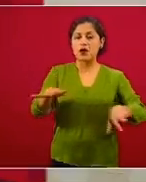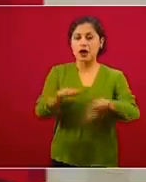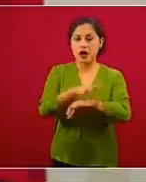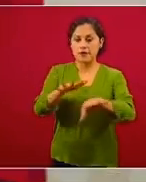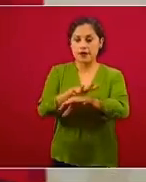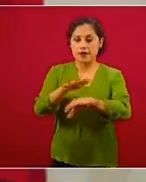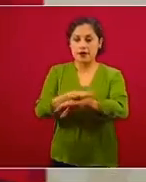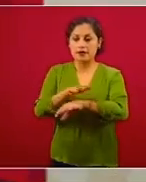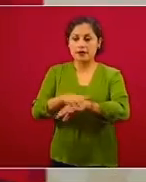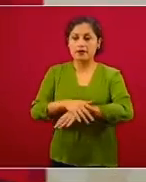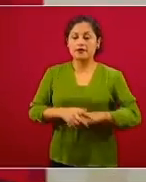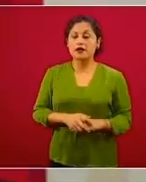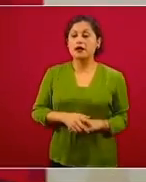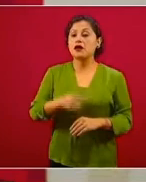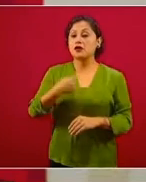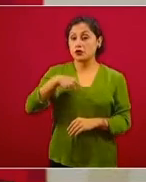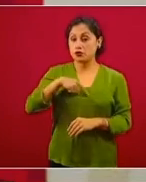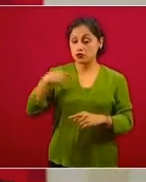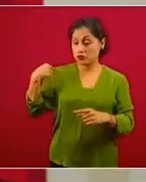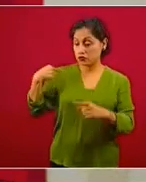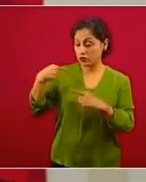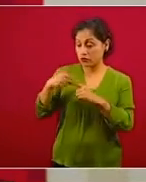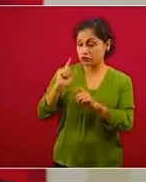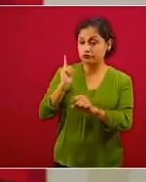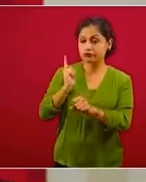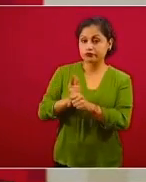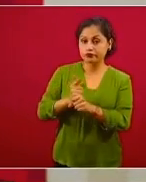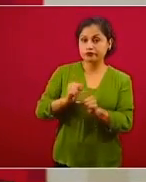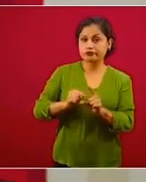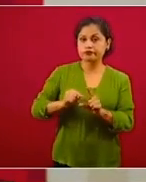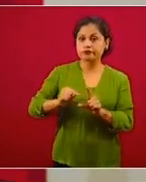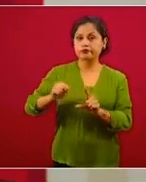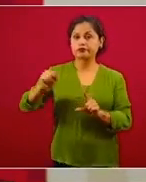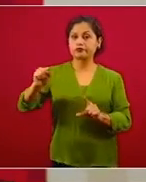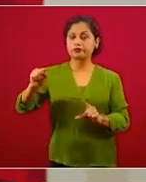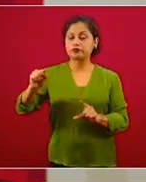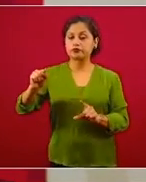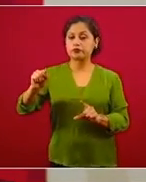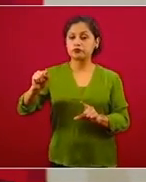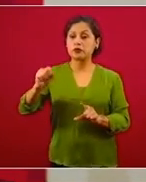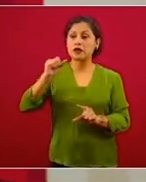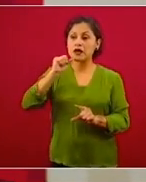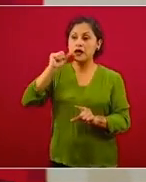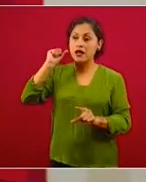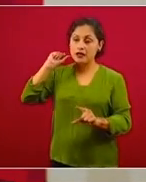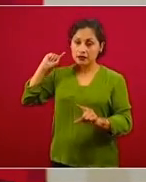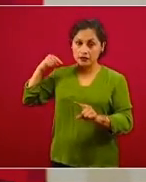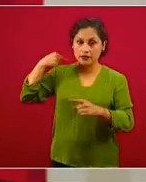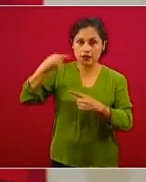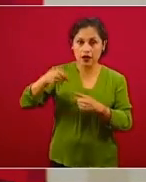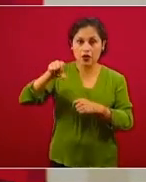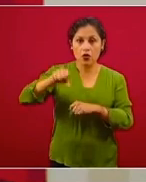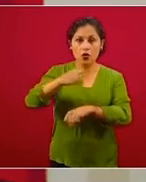it's vemos que growing ha and there will ido be creciendo. more. En But este right momento, now, al corte de just ayer, from o de today, hoy en la we tarde have más bien, tenemos 5.4 people 5.4 out of every